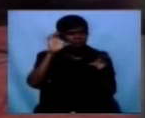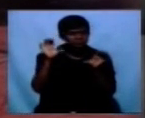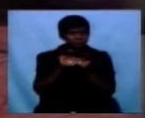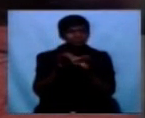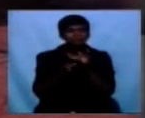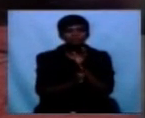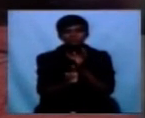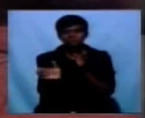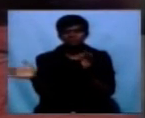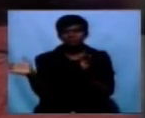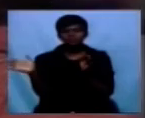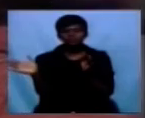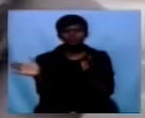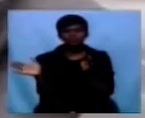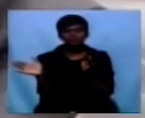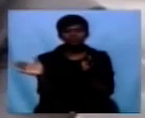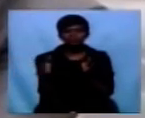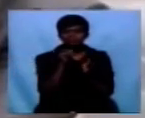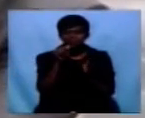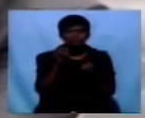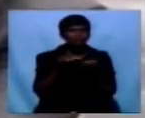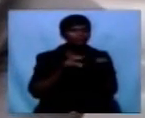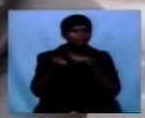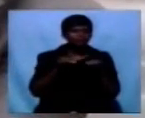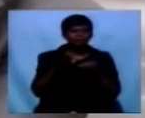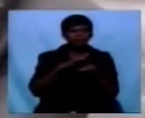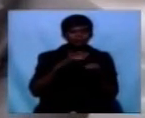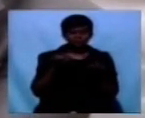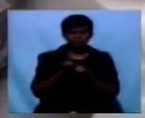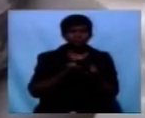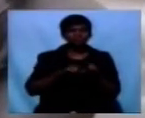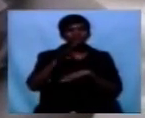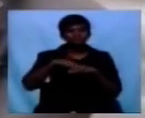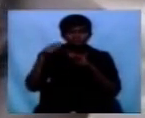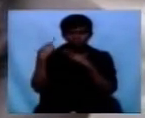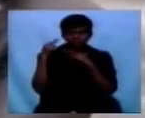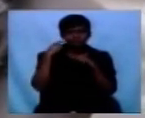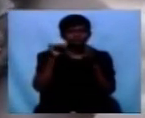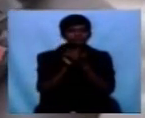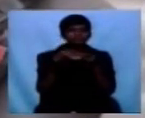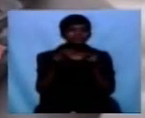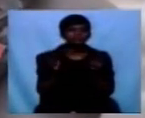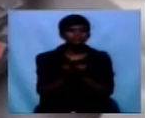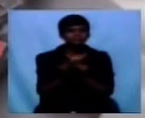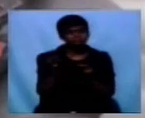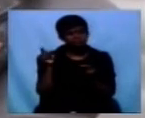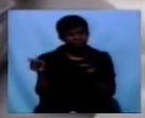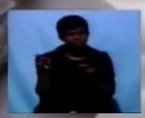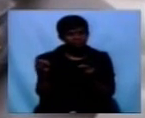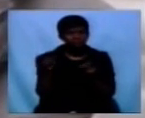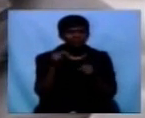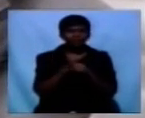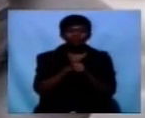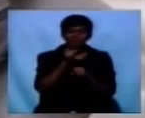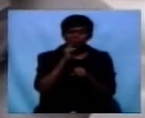detour, which was not properly managed. And I called the contractor responsible for that portion. I told him, hey, make sure